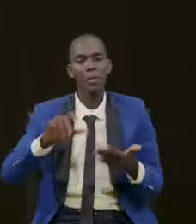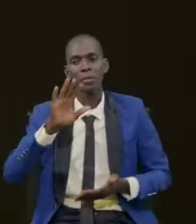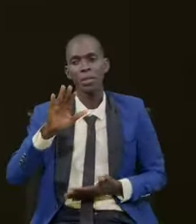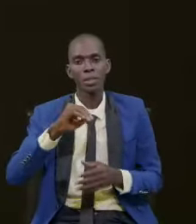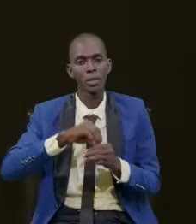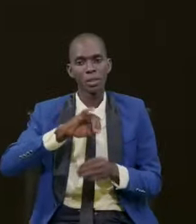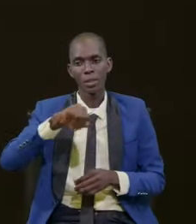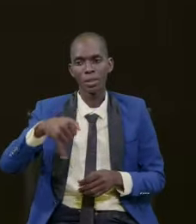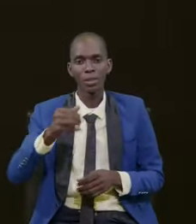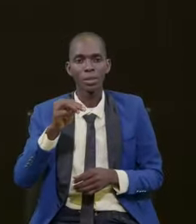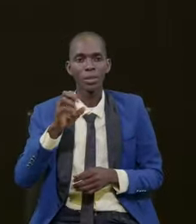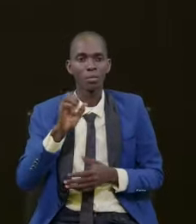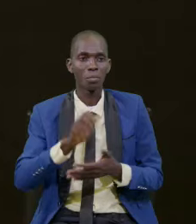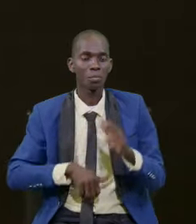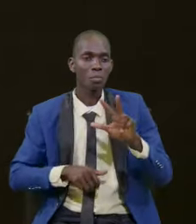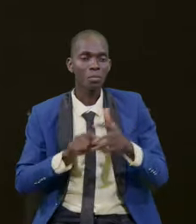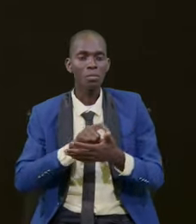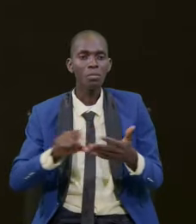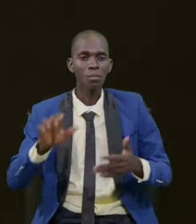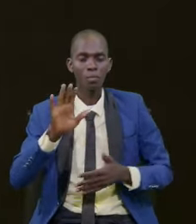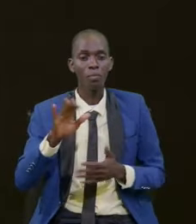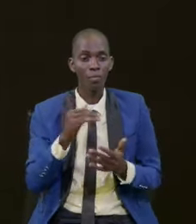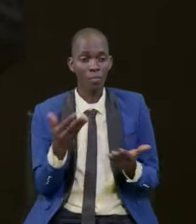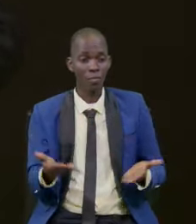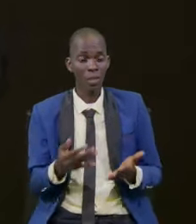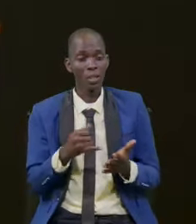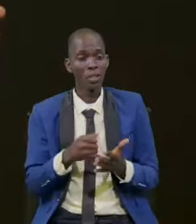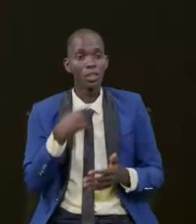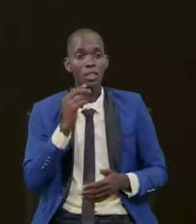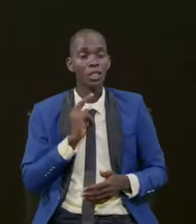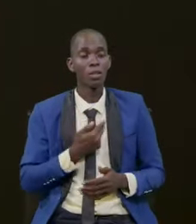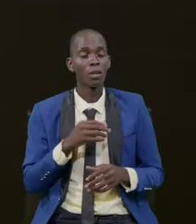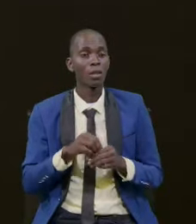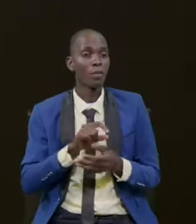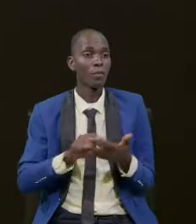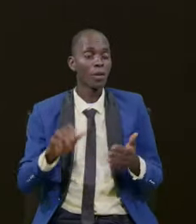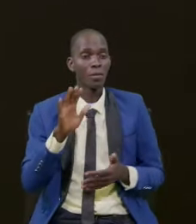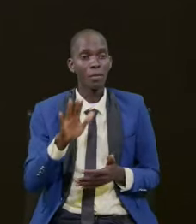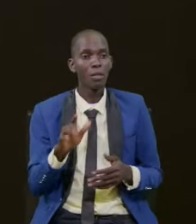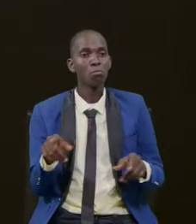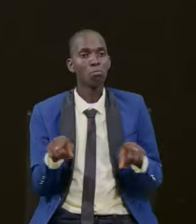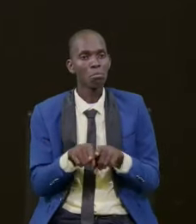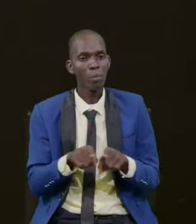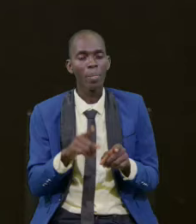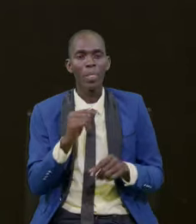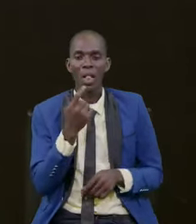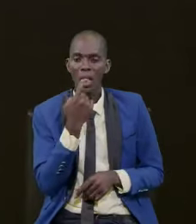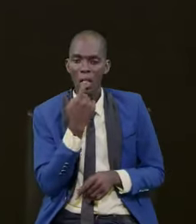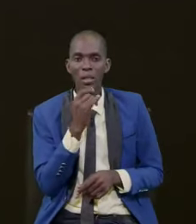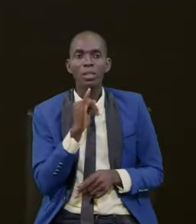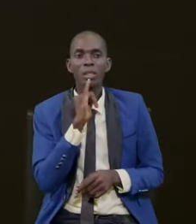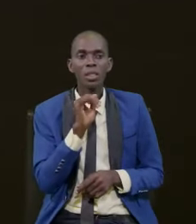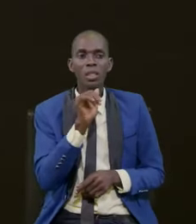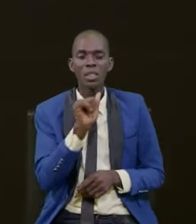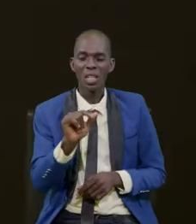verse 5, here it tells us in verse 5, it says, even so, the tongue is